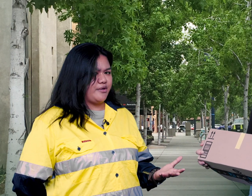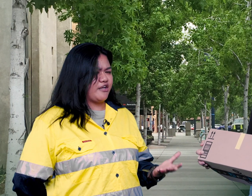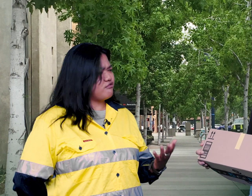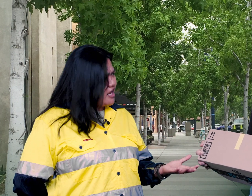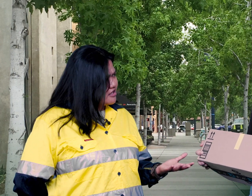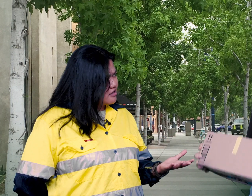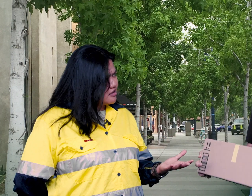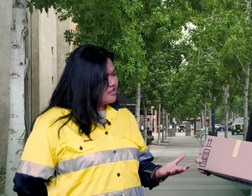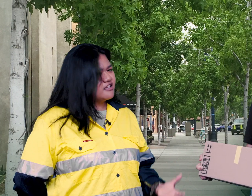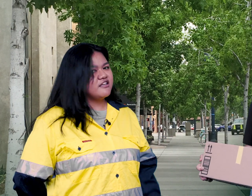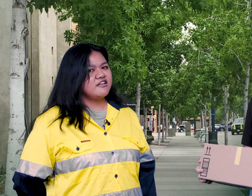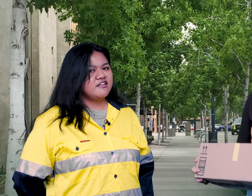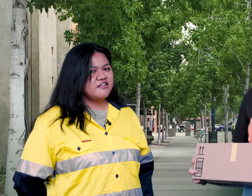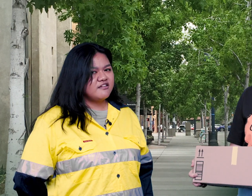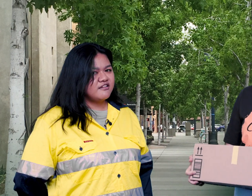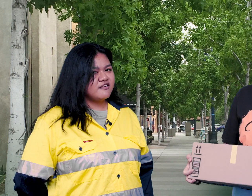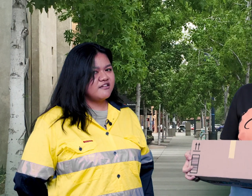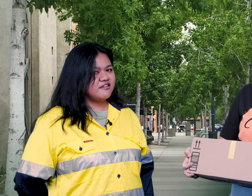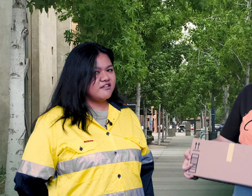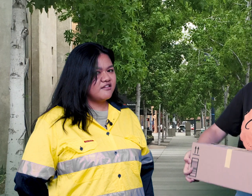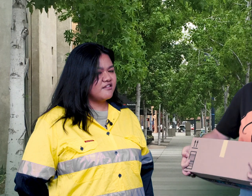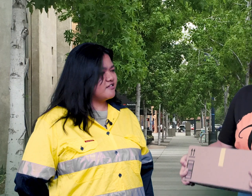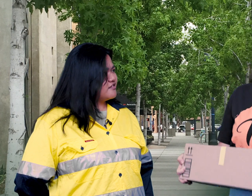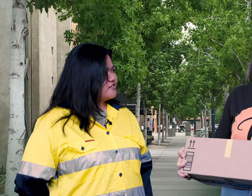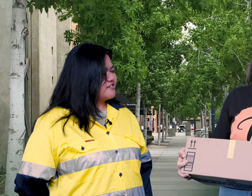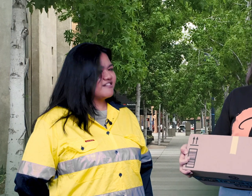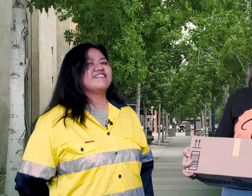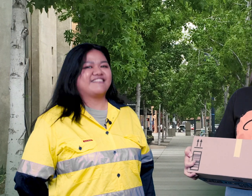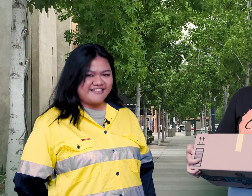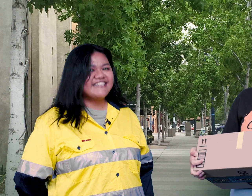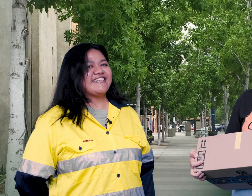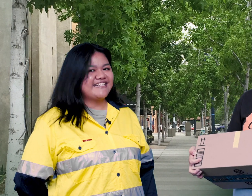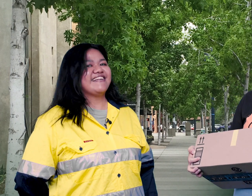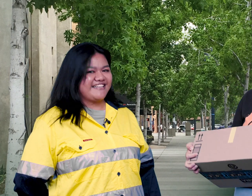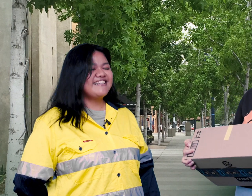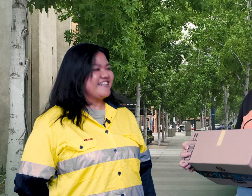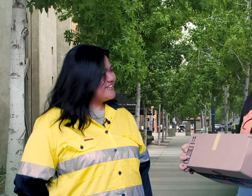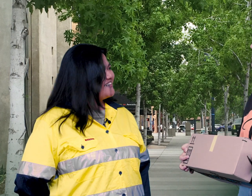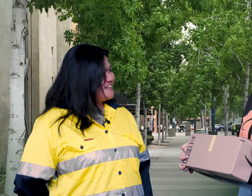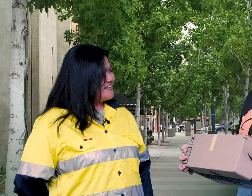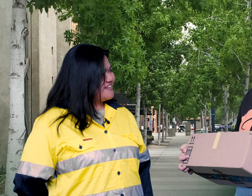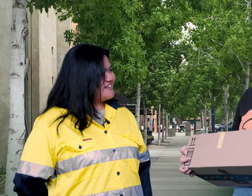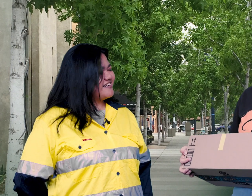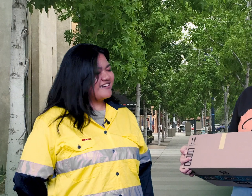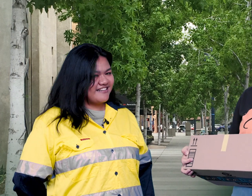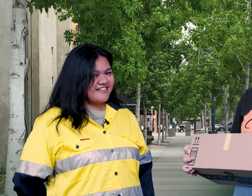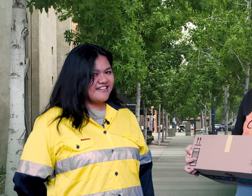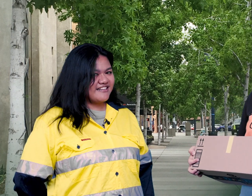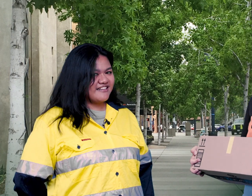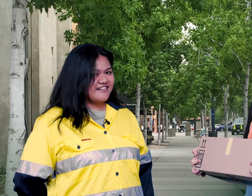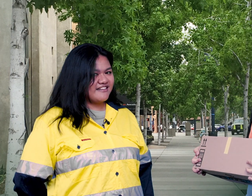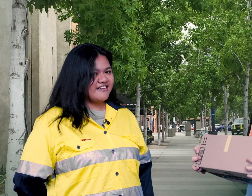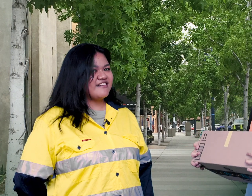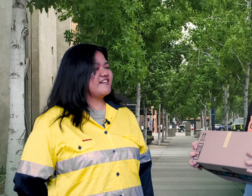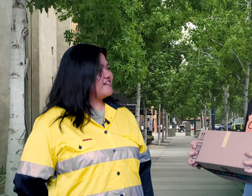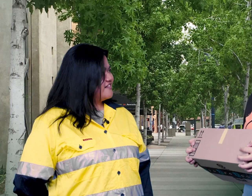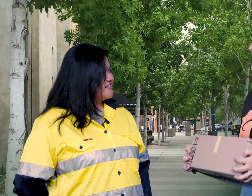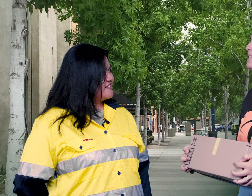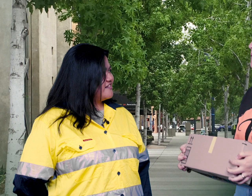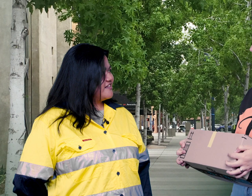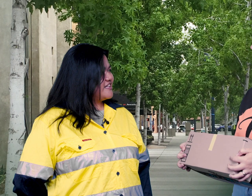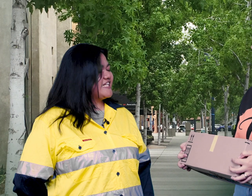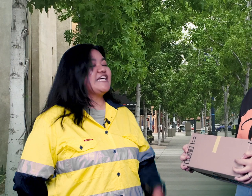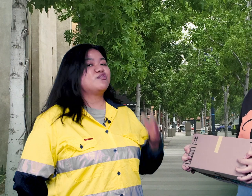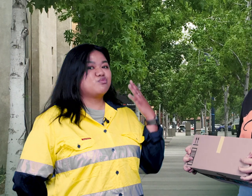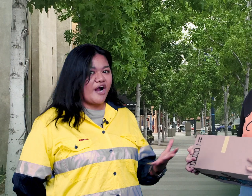God's doing, right? Yeah, that's right. But we still trust him because we know that he's listening to our prayers and he